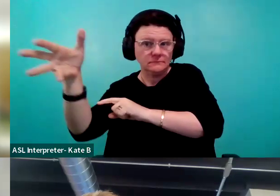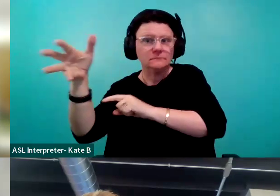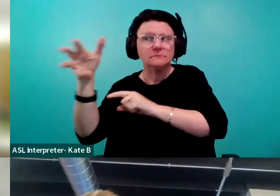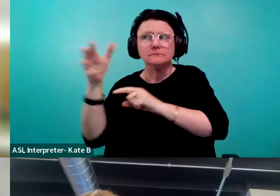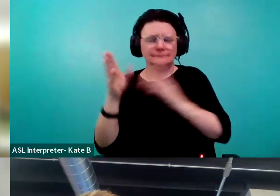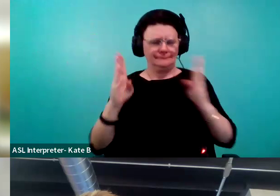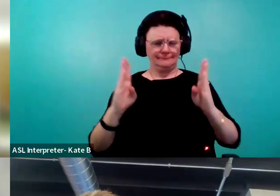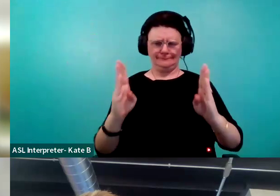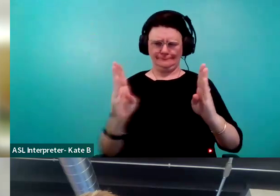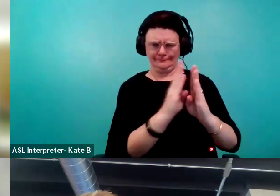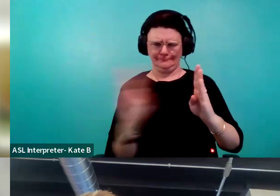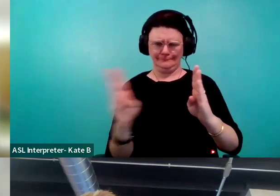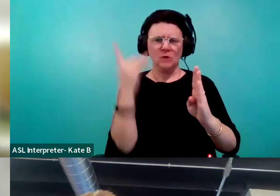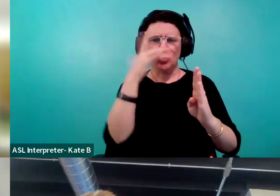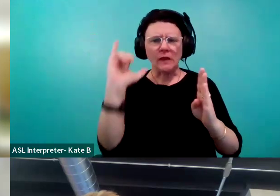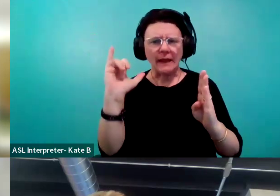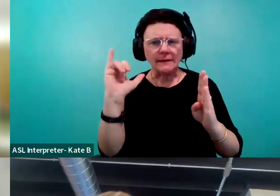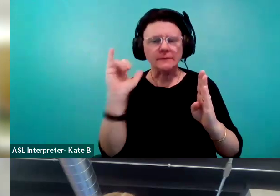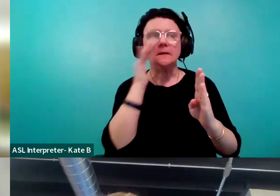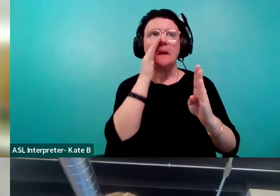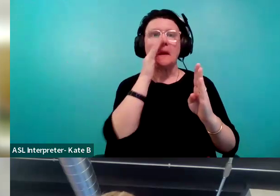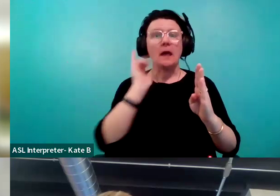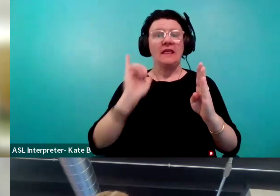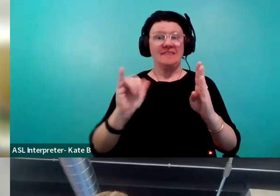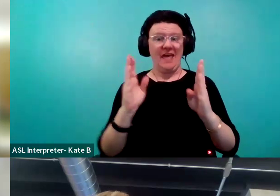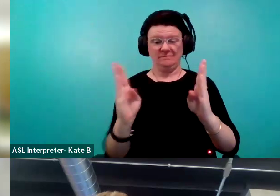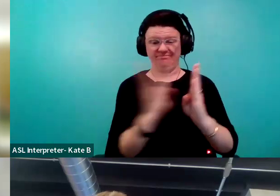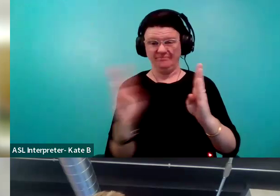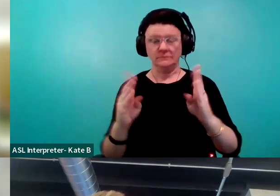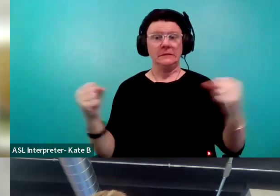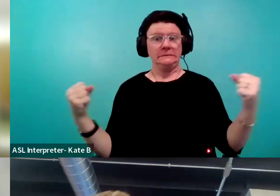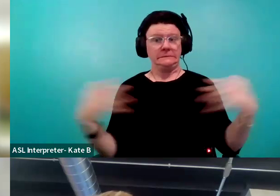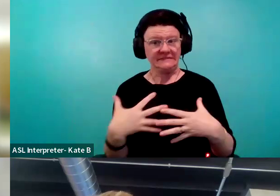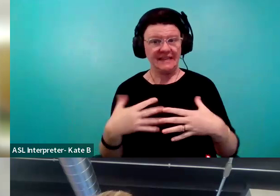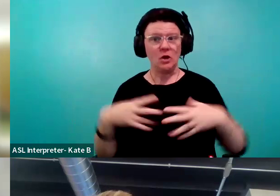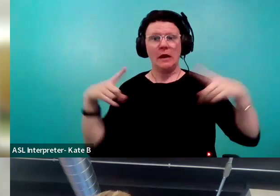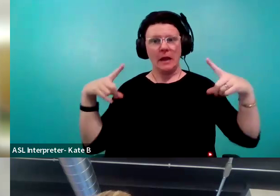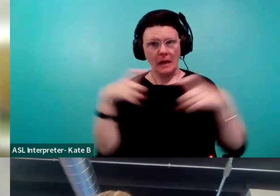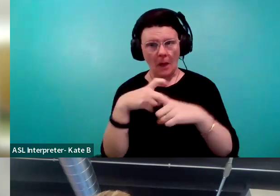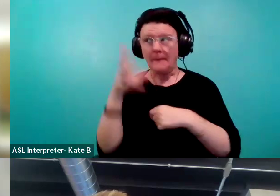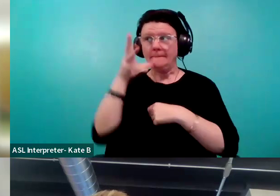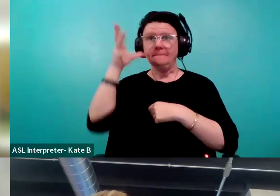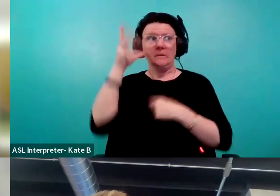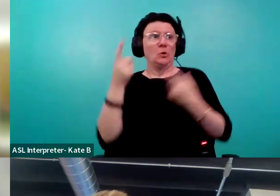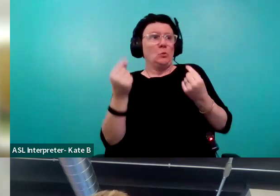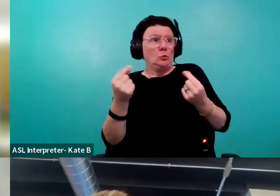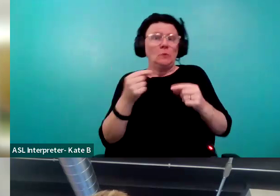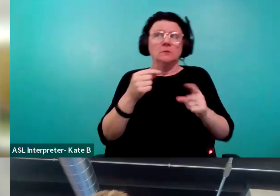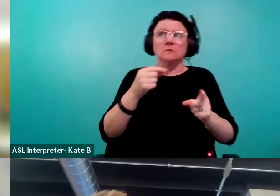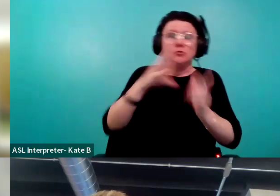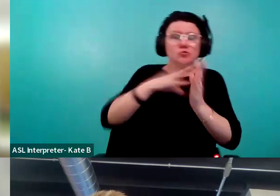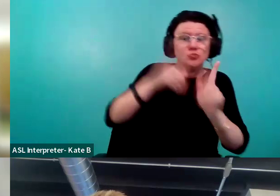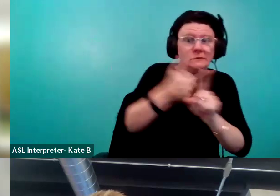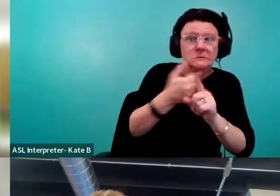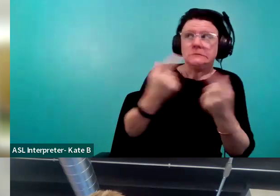what that time frame looks like. It's a very complicated and scary time for parents, and